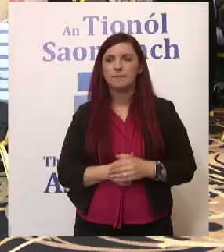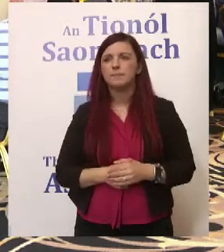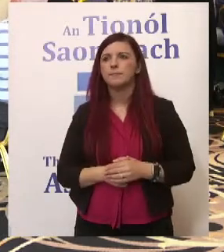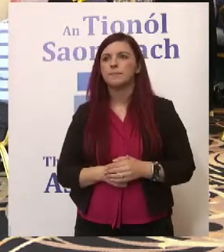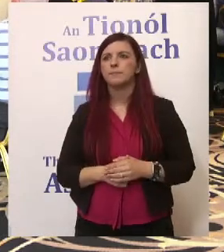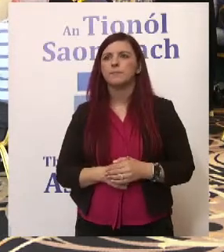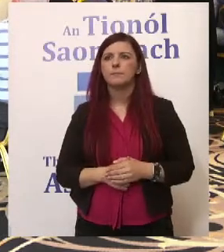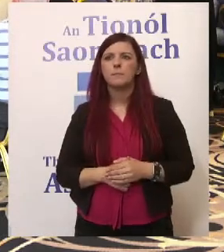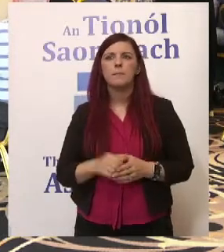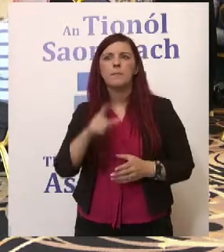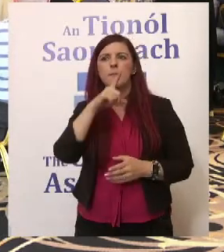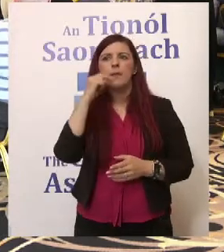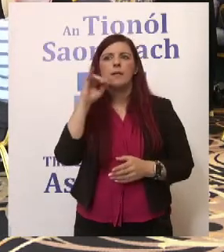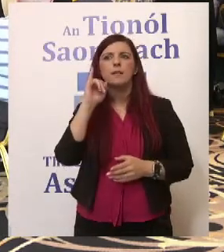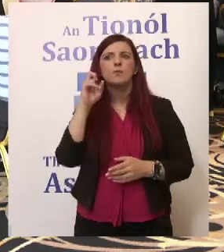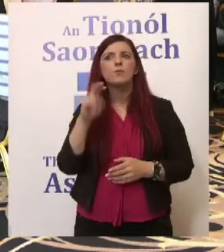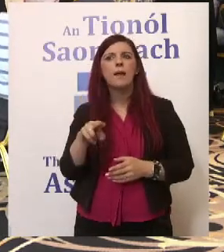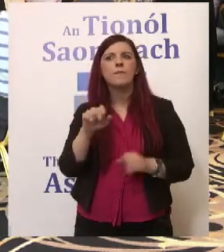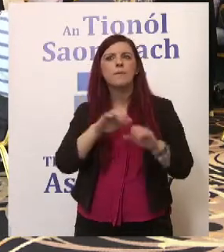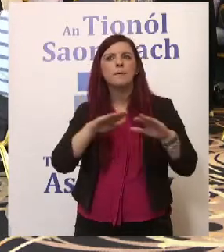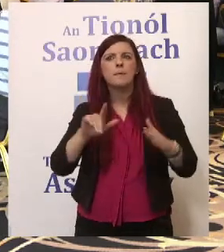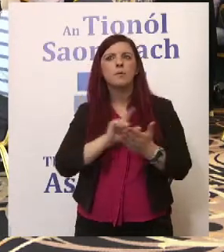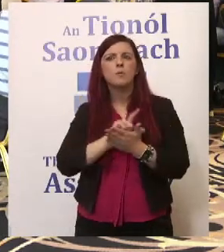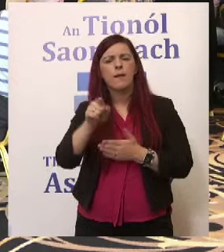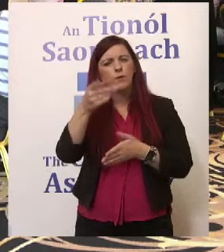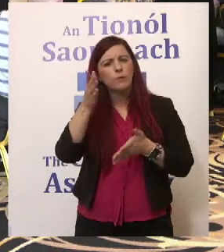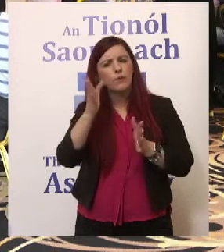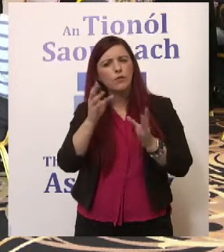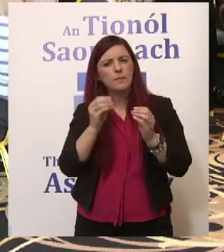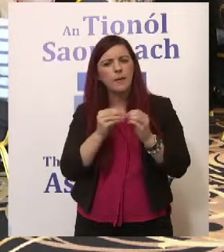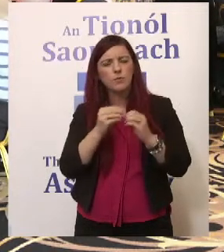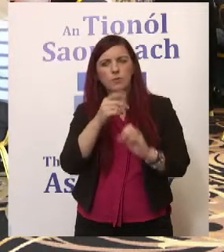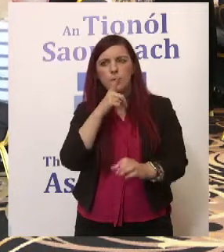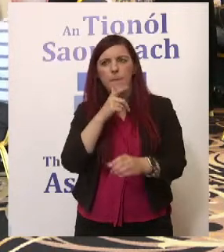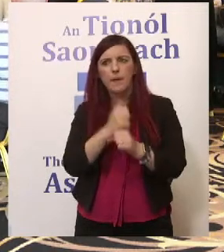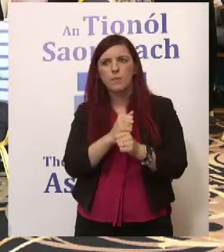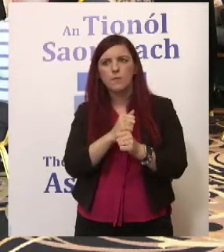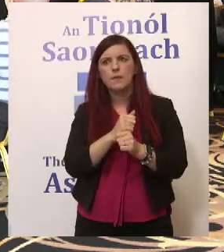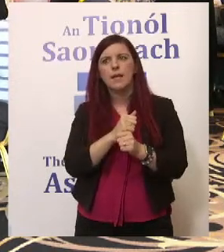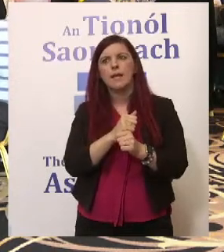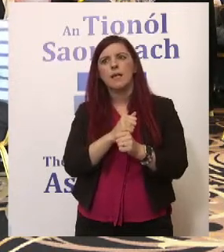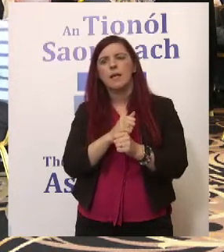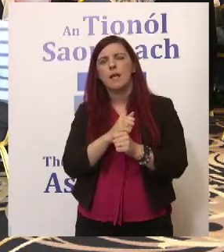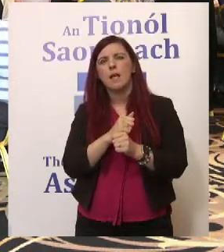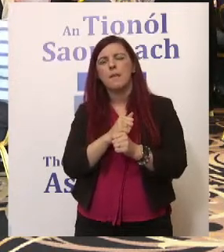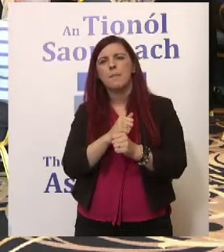Hi, my name is Susanna from Table 12. You mentioned that 60% of the,